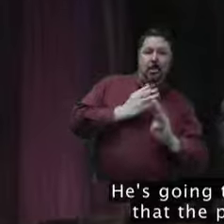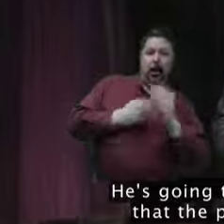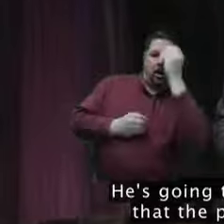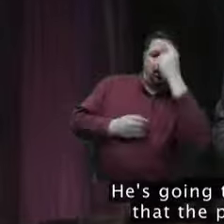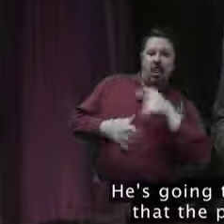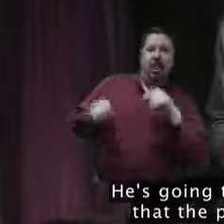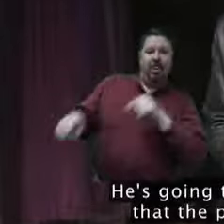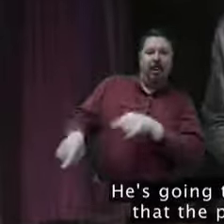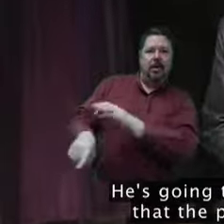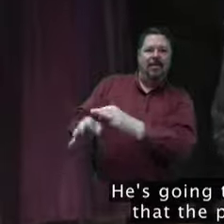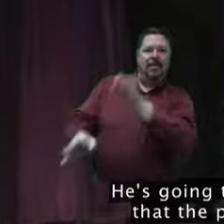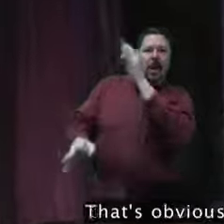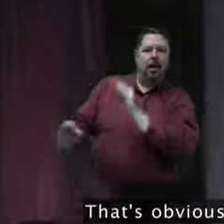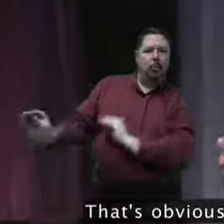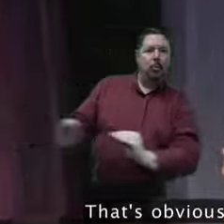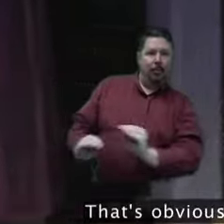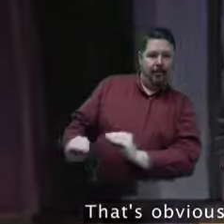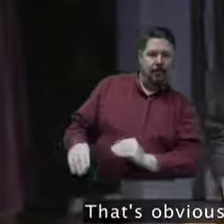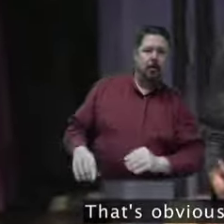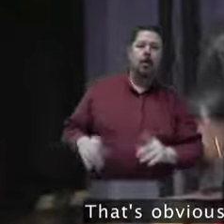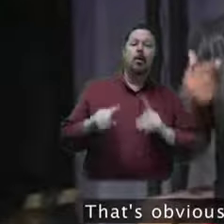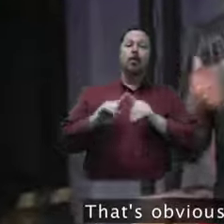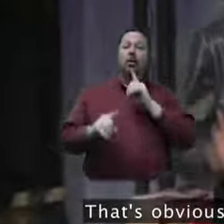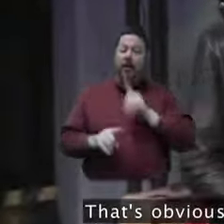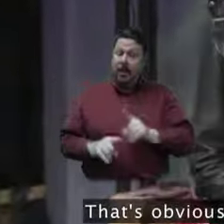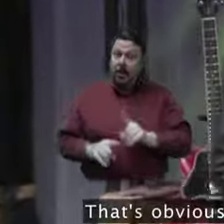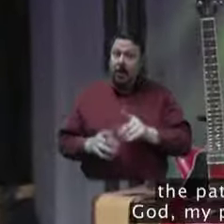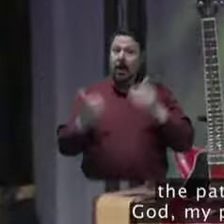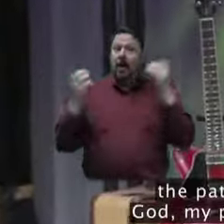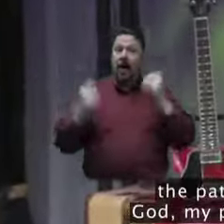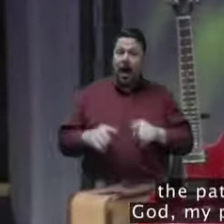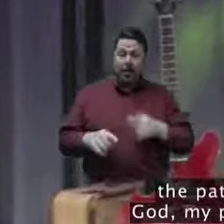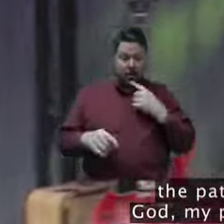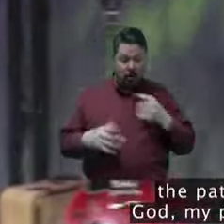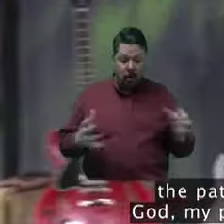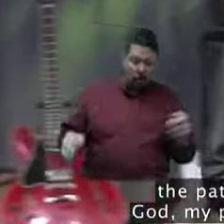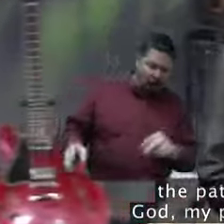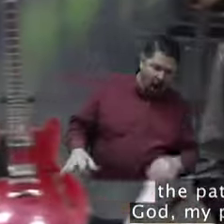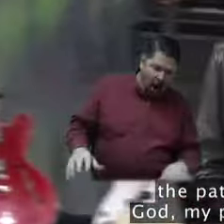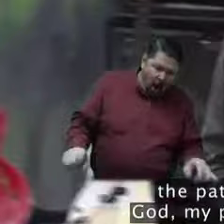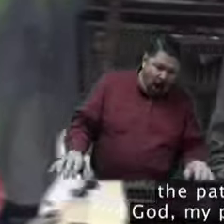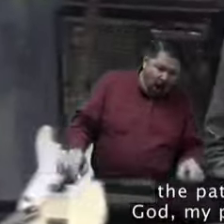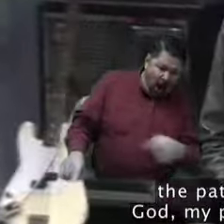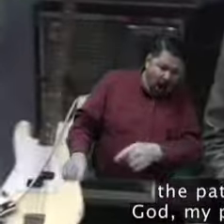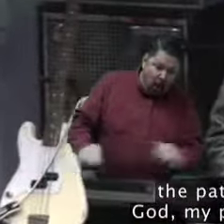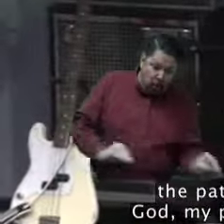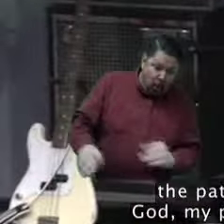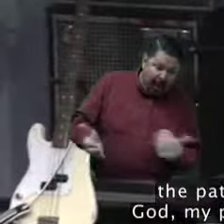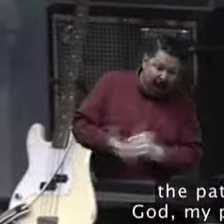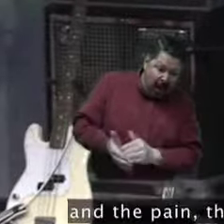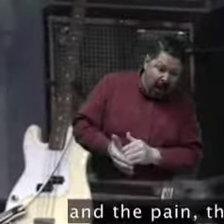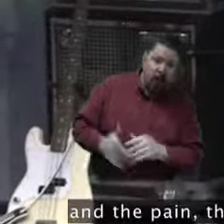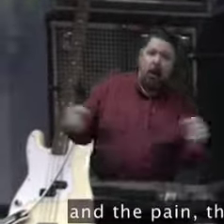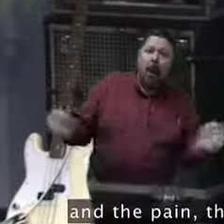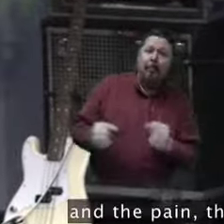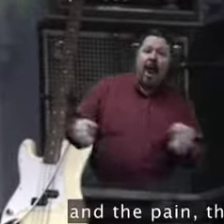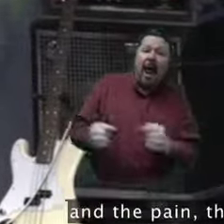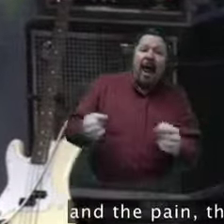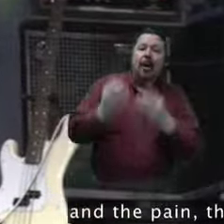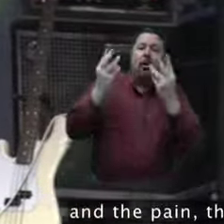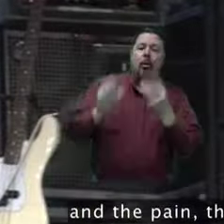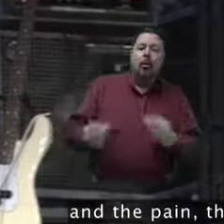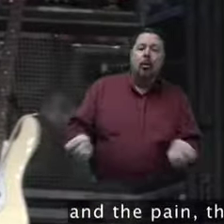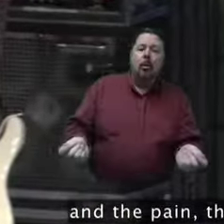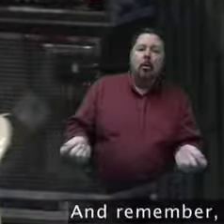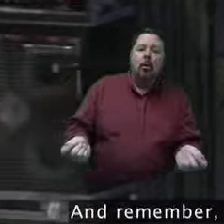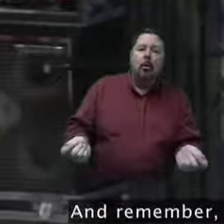that the phantom is moving, right? That's obvious. But the astonishing thing is, the patient then says, oh my God, my phantom is moving again, and the pain,